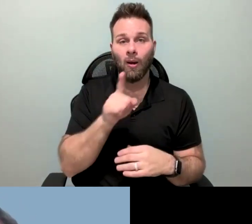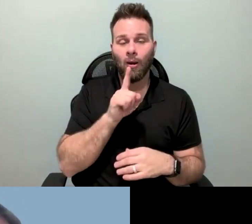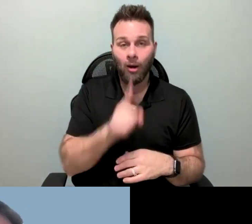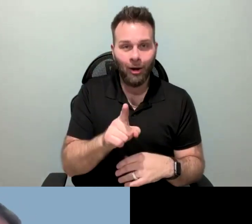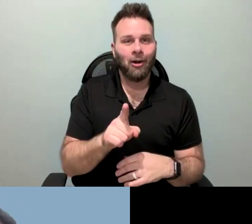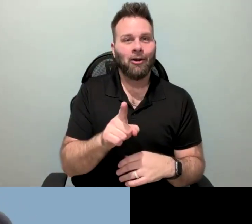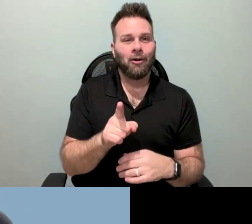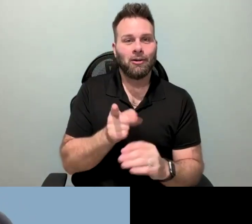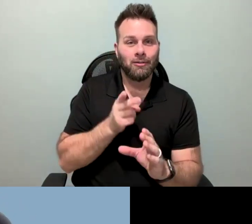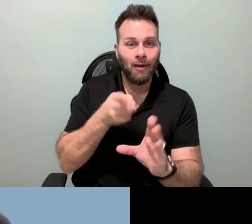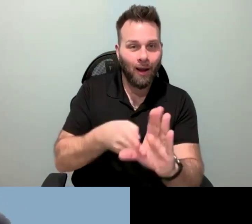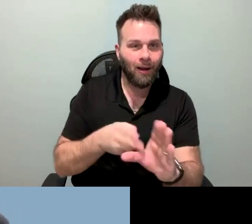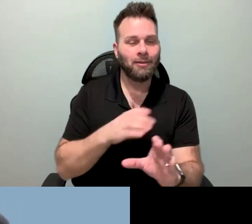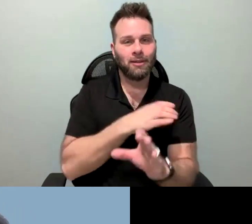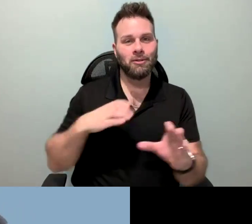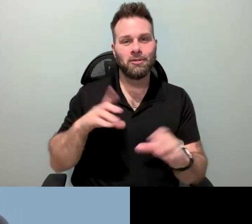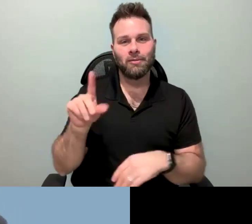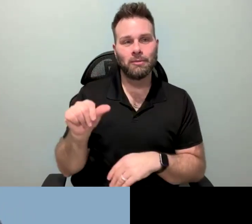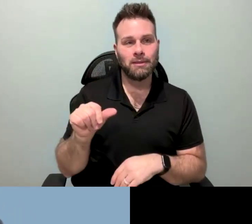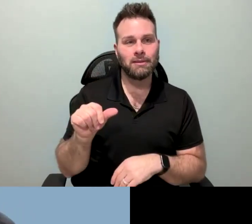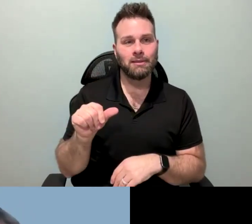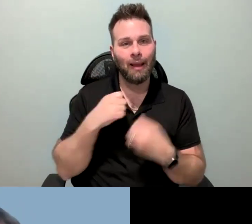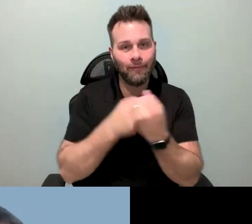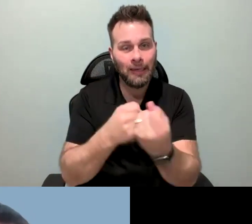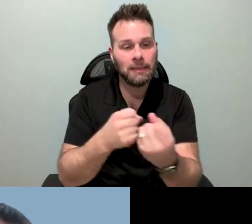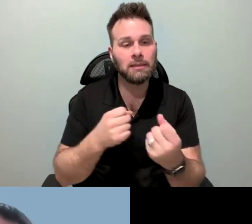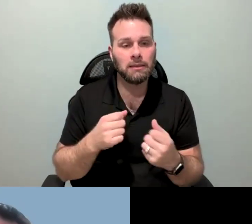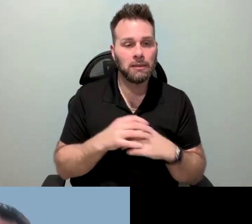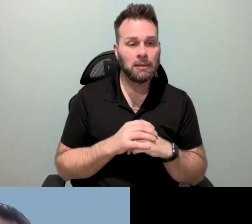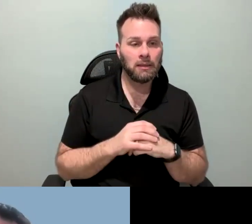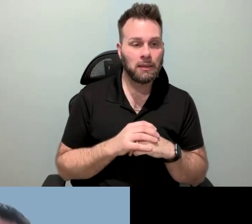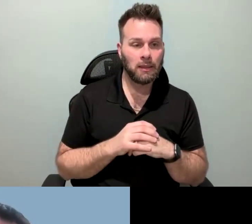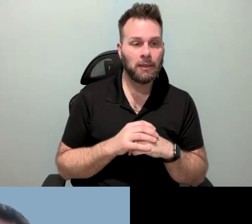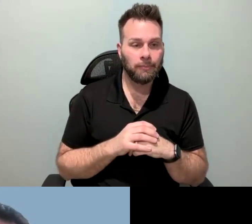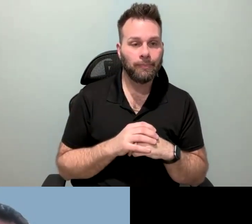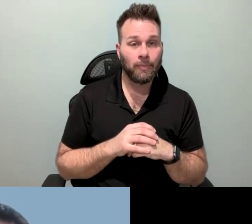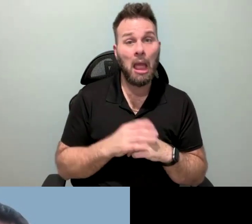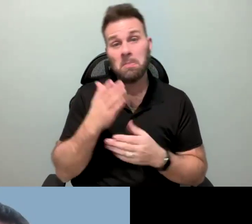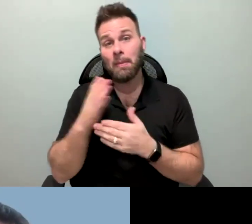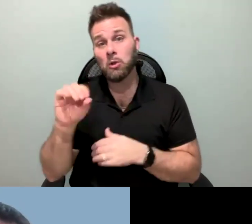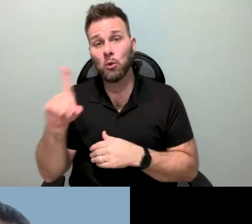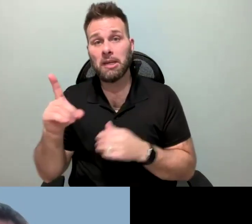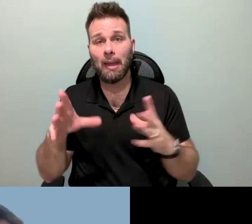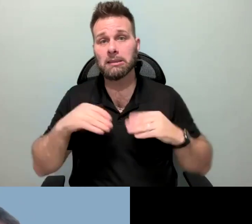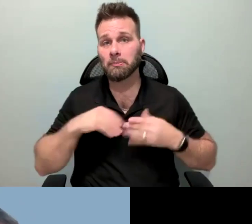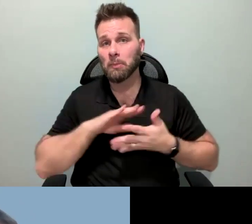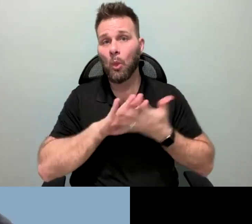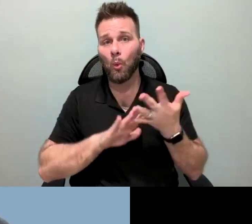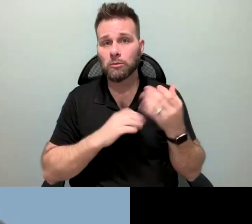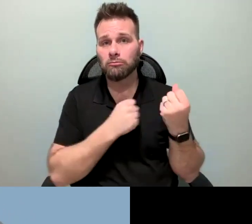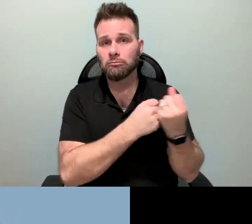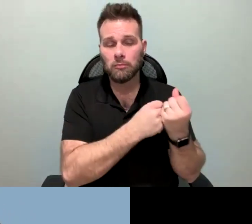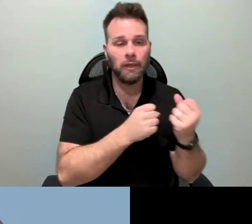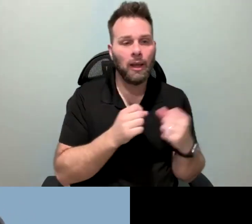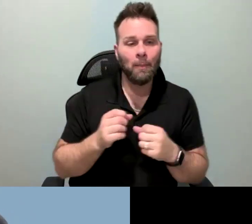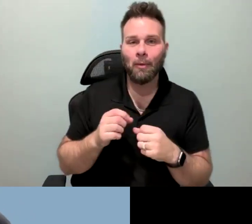at least for the municipal related things and some of the private business stuff that the COD might take on, you want to work within their perimeters, which means,